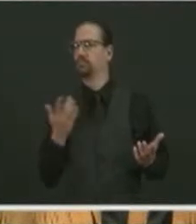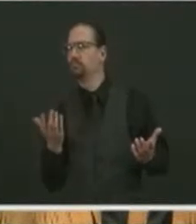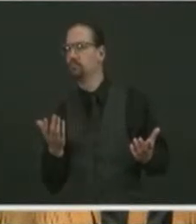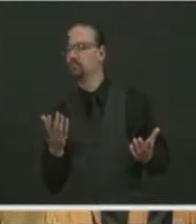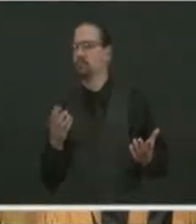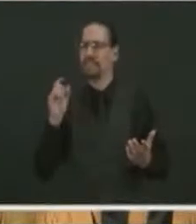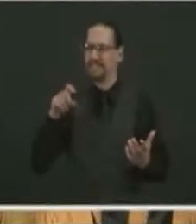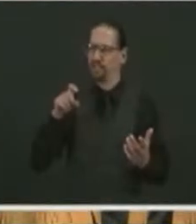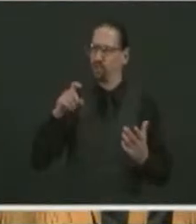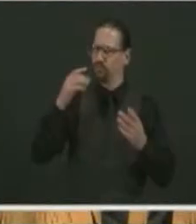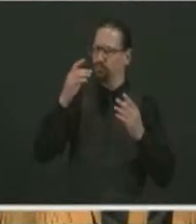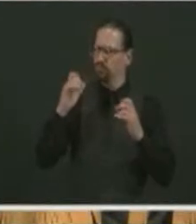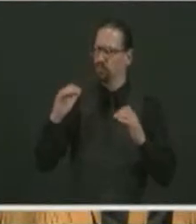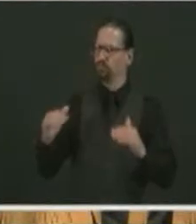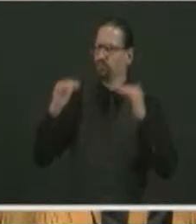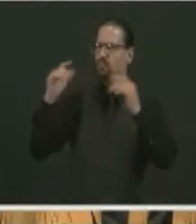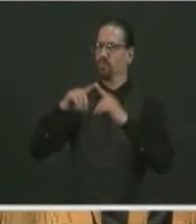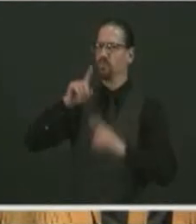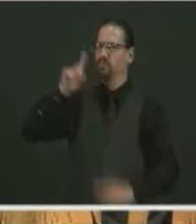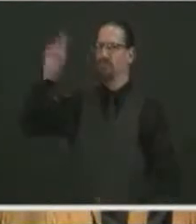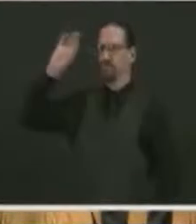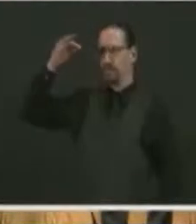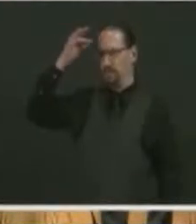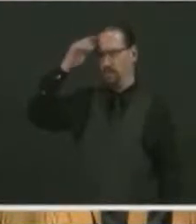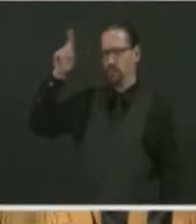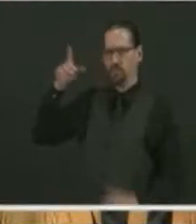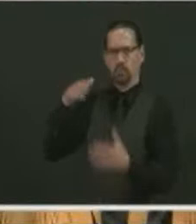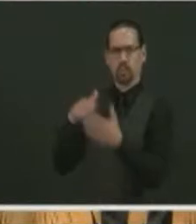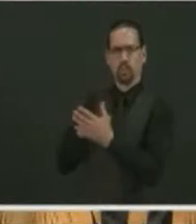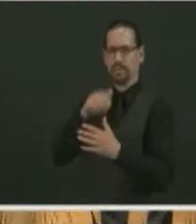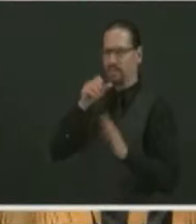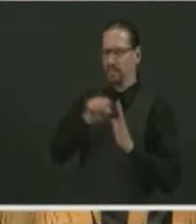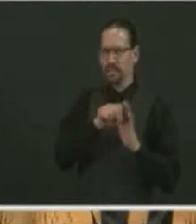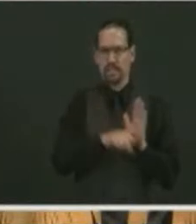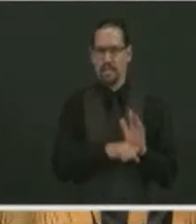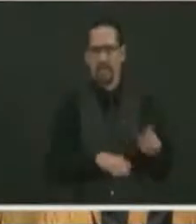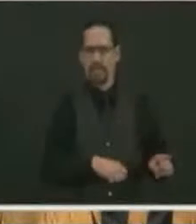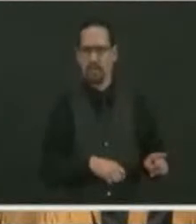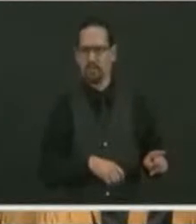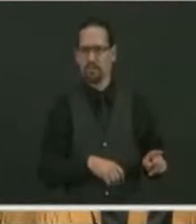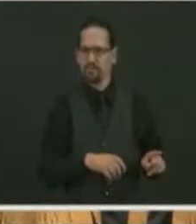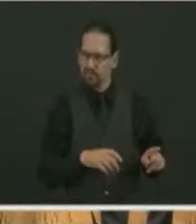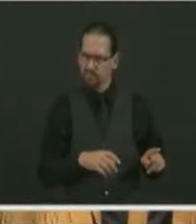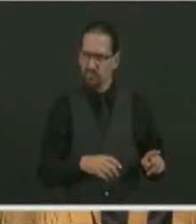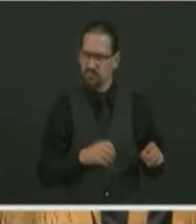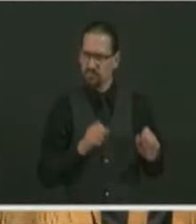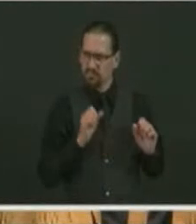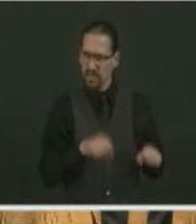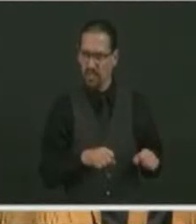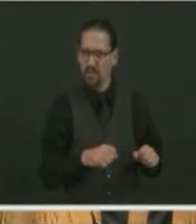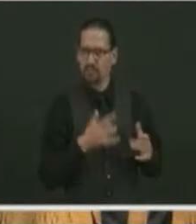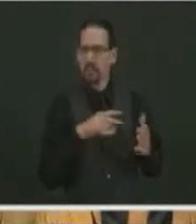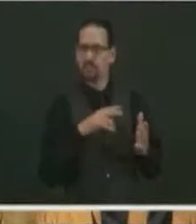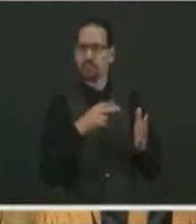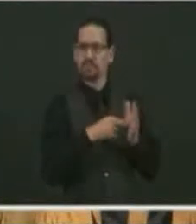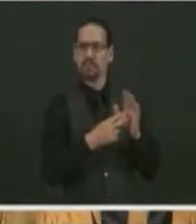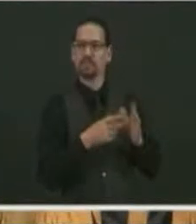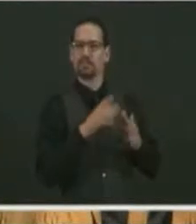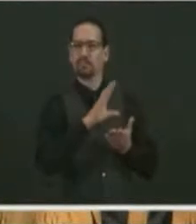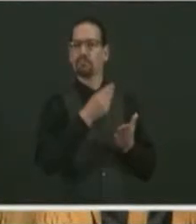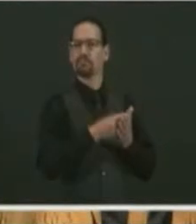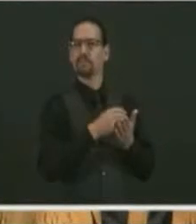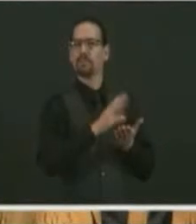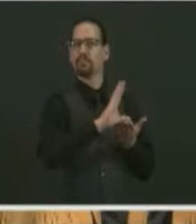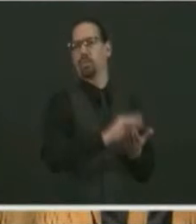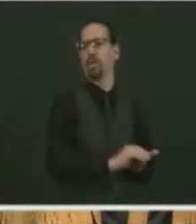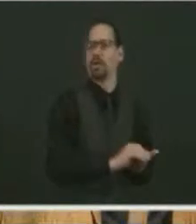the state logically could agree amicably to try to notify people if their benefits have been terminated and give them an opportunity to be